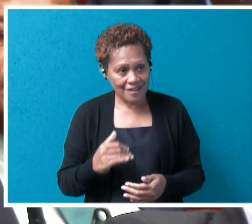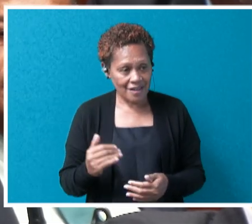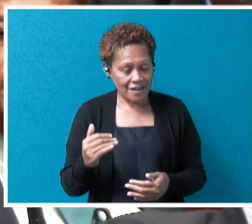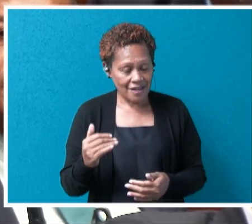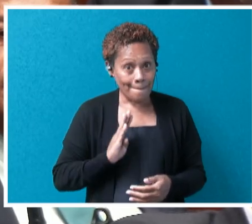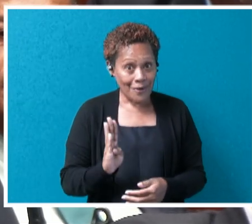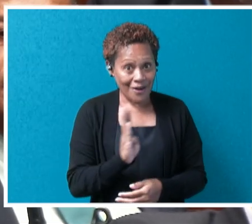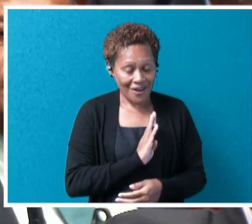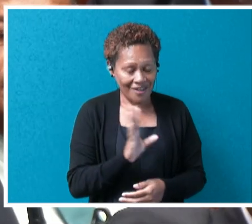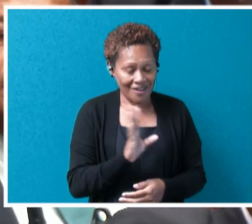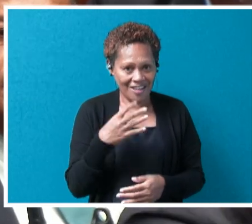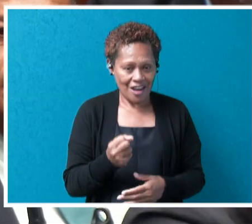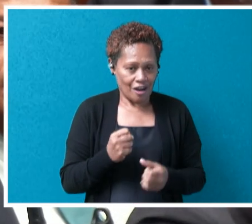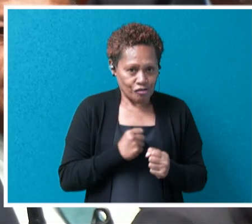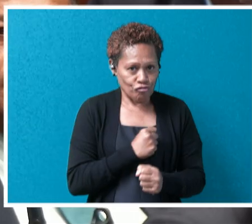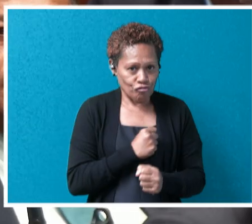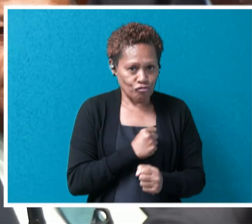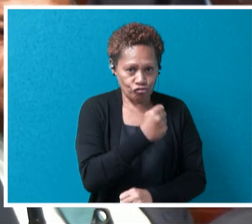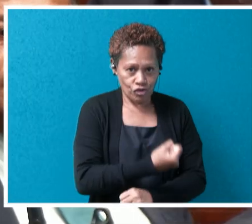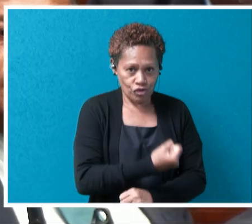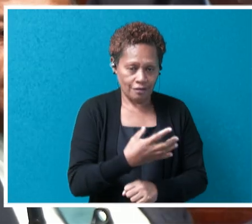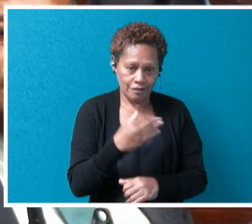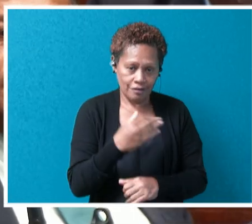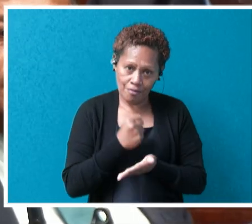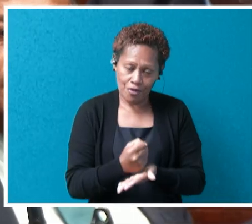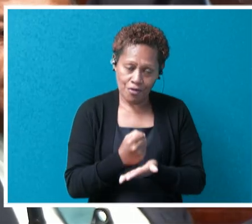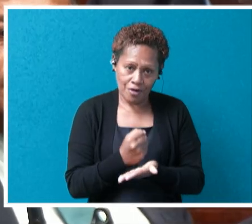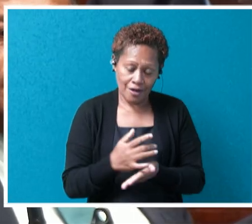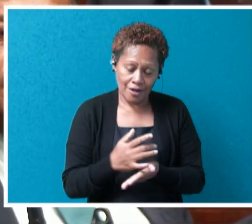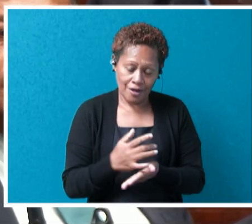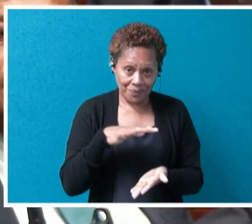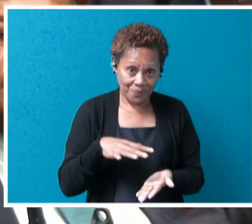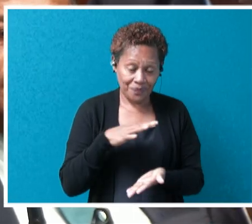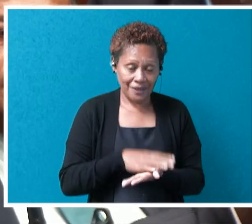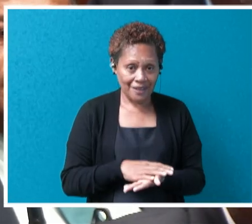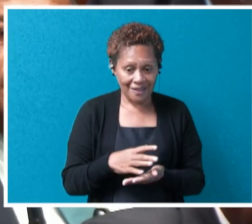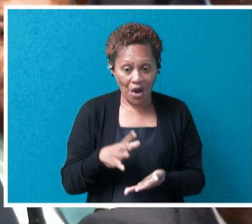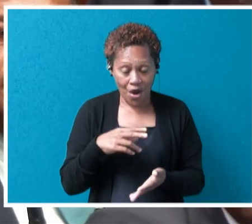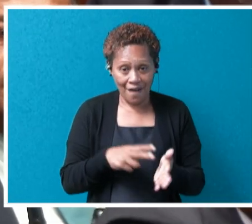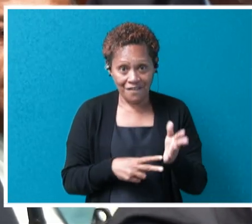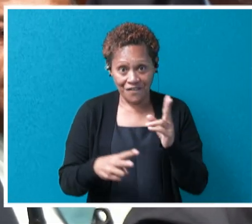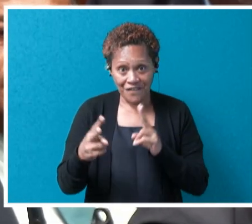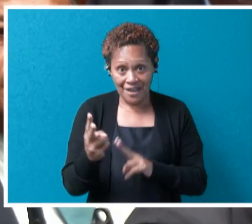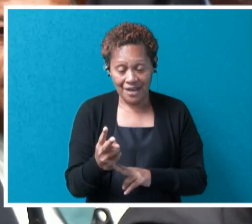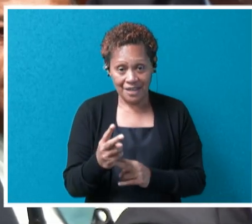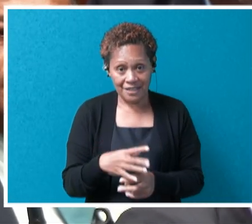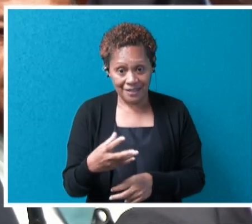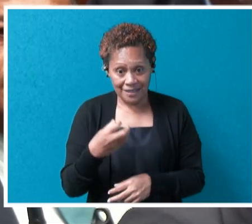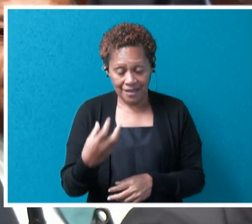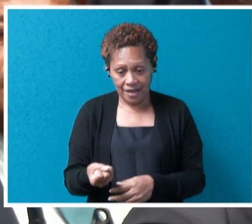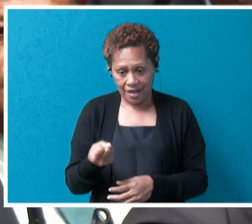the iTaukei administration system, supporting provincial, Tikina, and village governance structure that remains